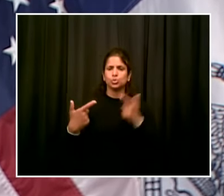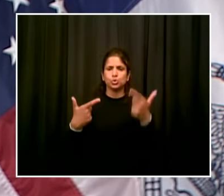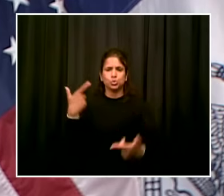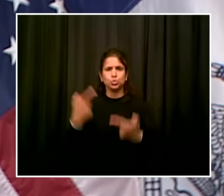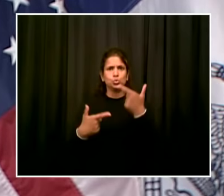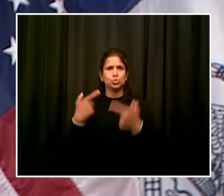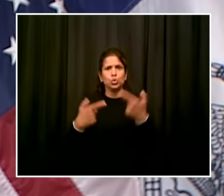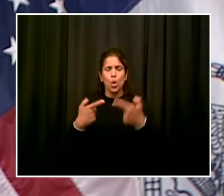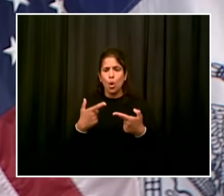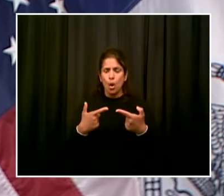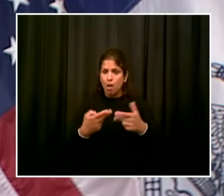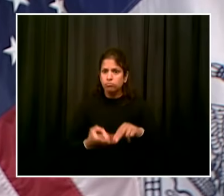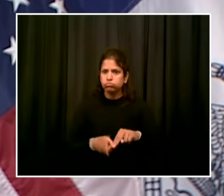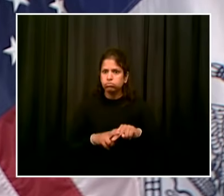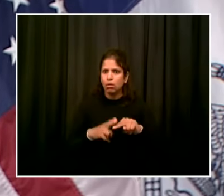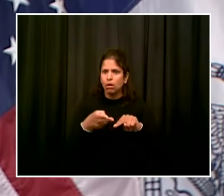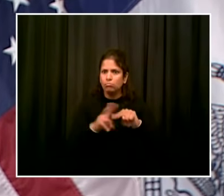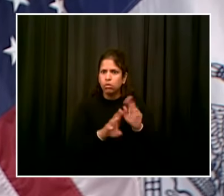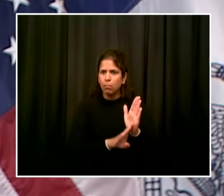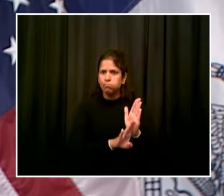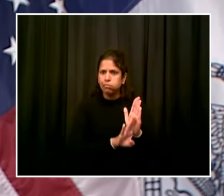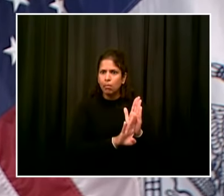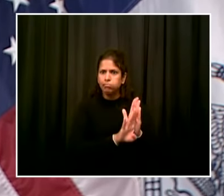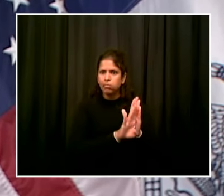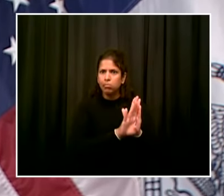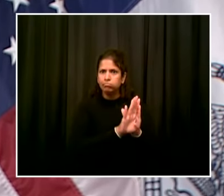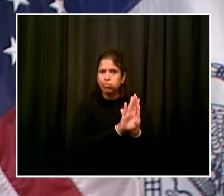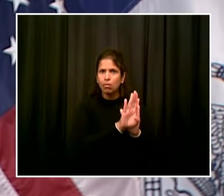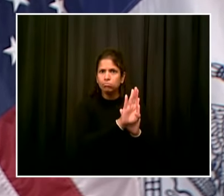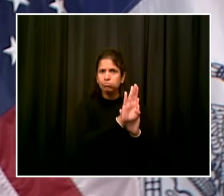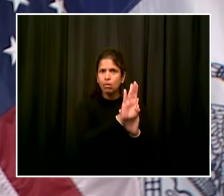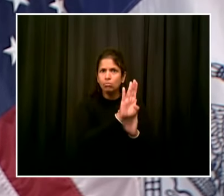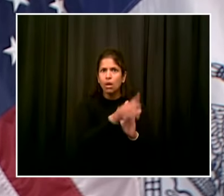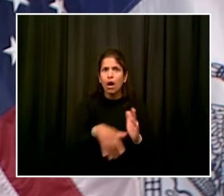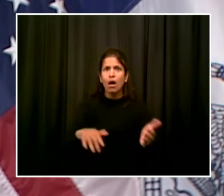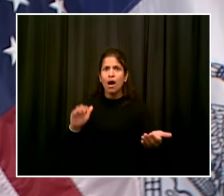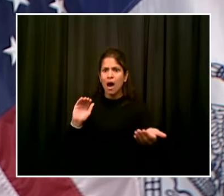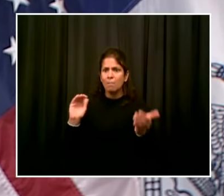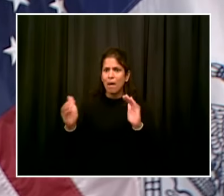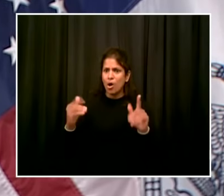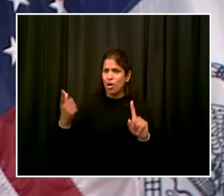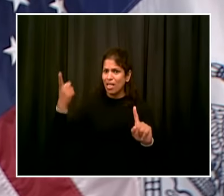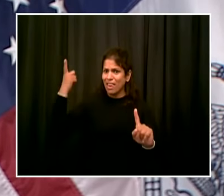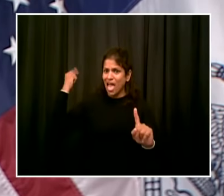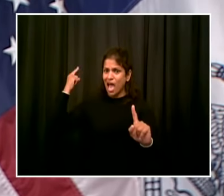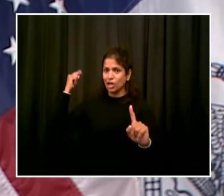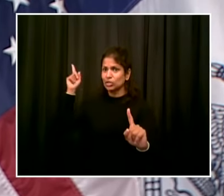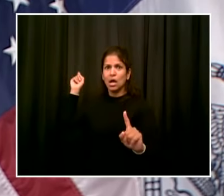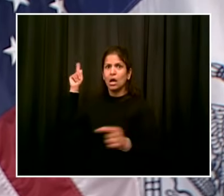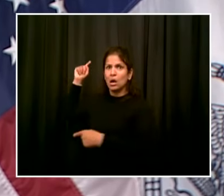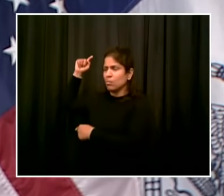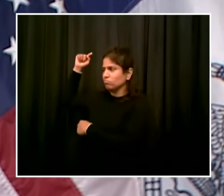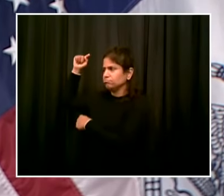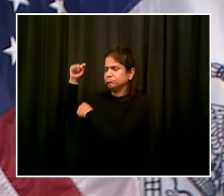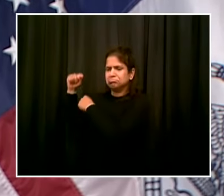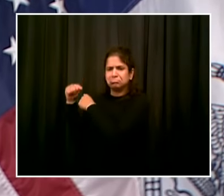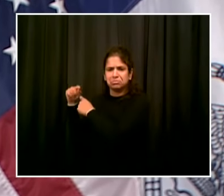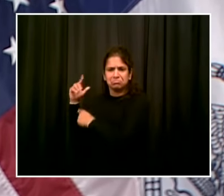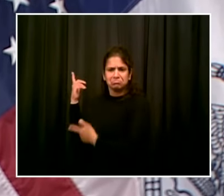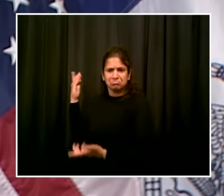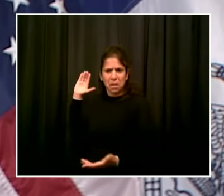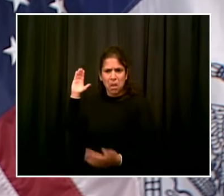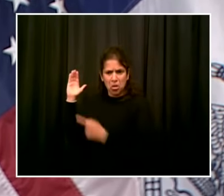and jury trials in the city. As we asked on Friday, the NYPD's own stats show that just one of the 20 cases they're currently pursuing has a prior